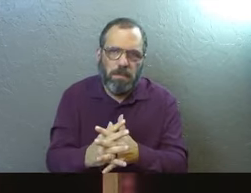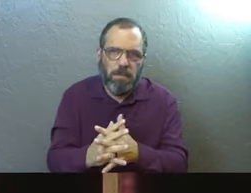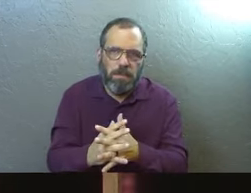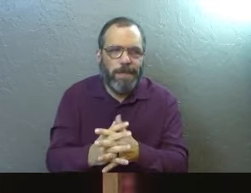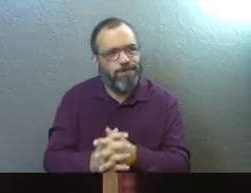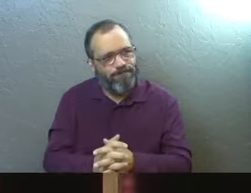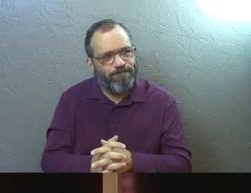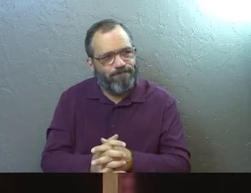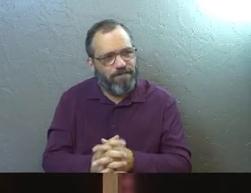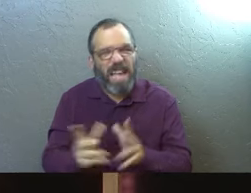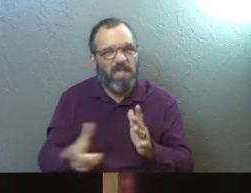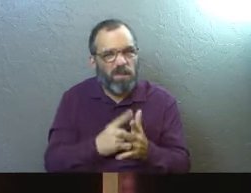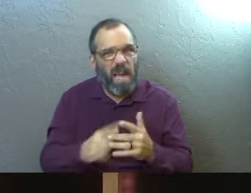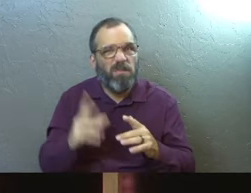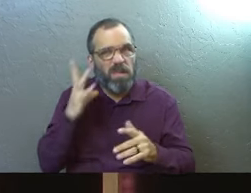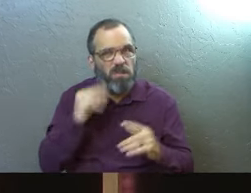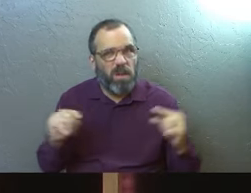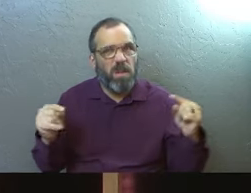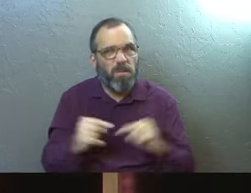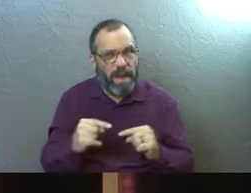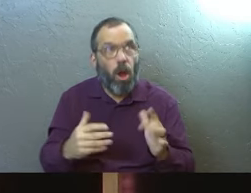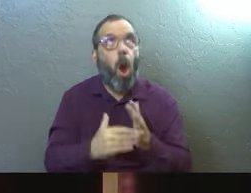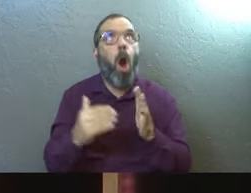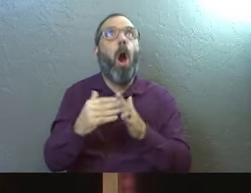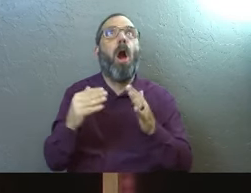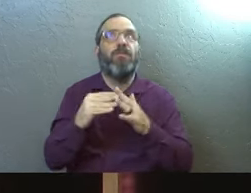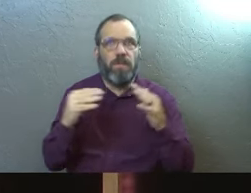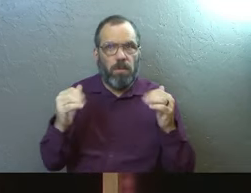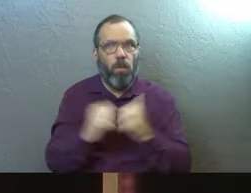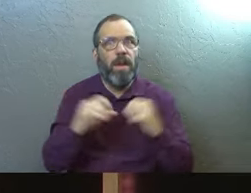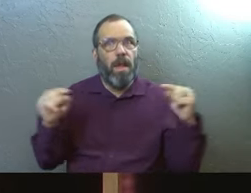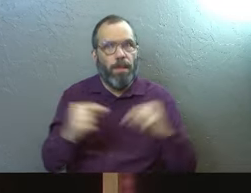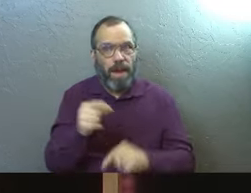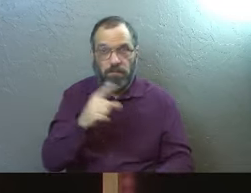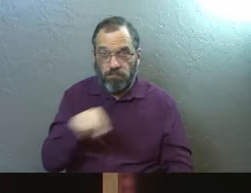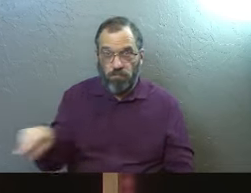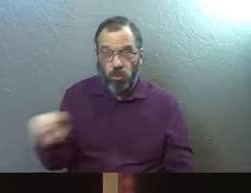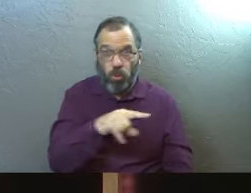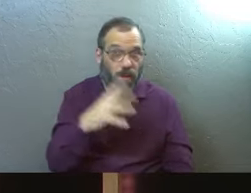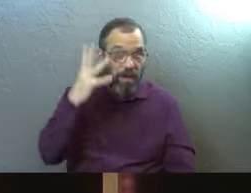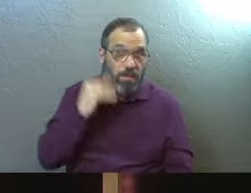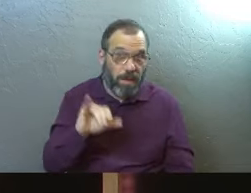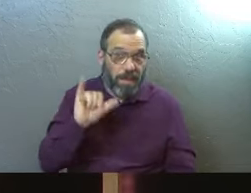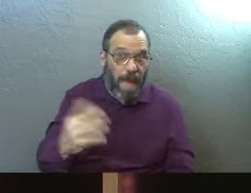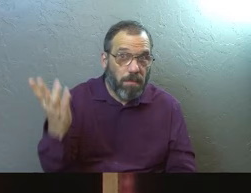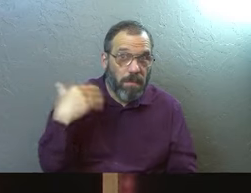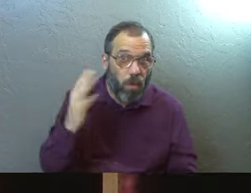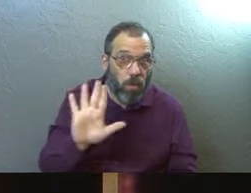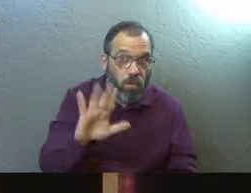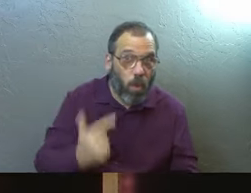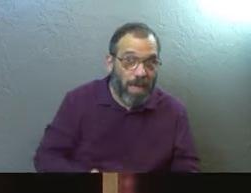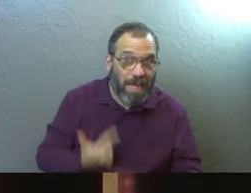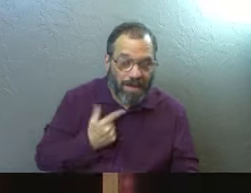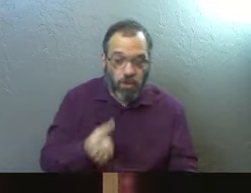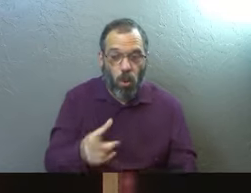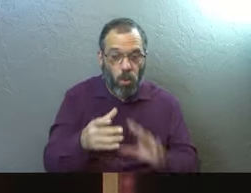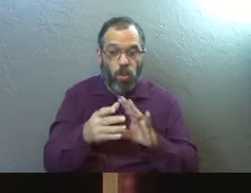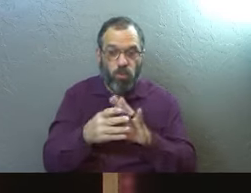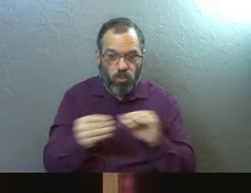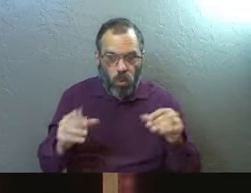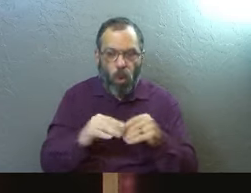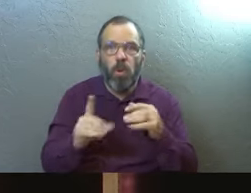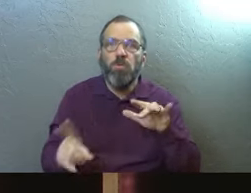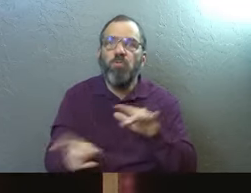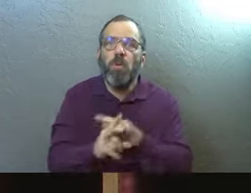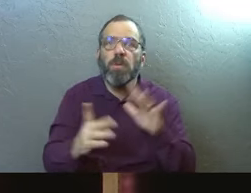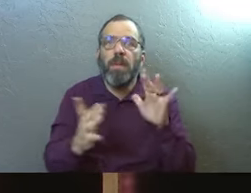And sometimes there's pain with that. Oftentimes there's pain with that. And some of you have felt that. This kind of story shows up